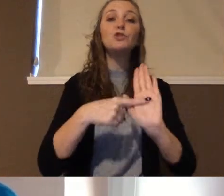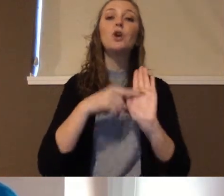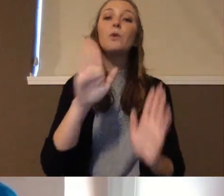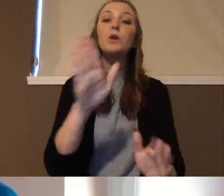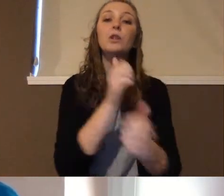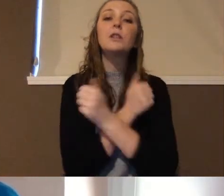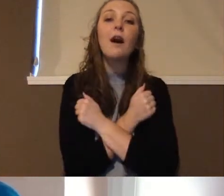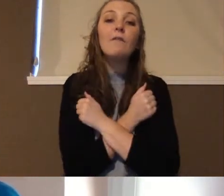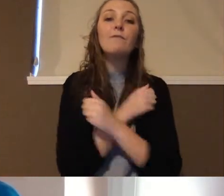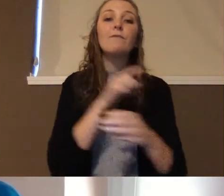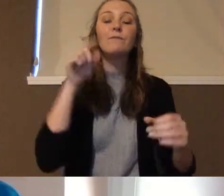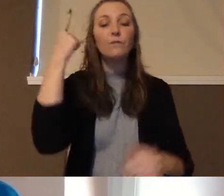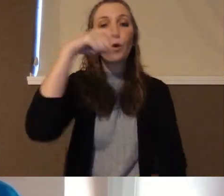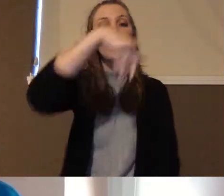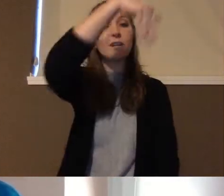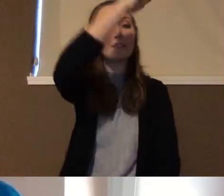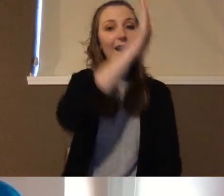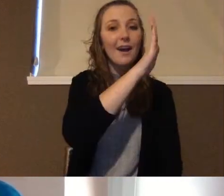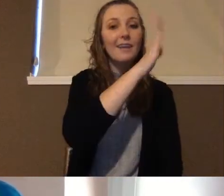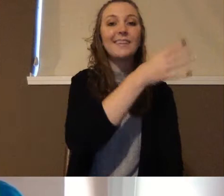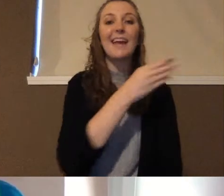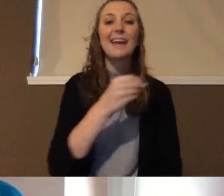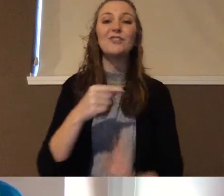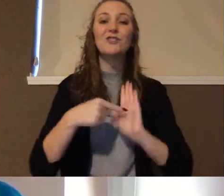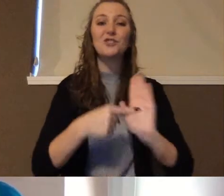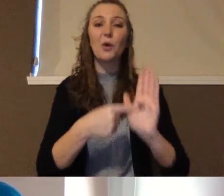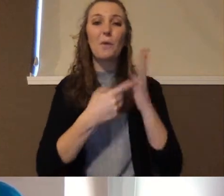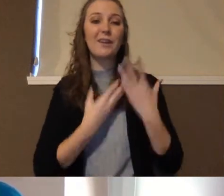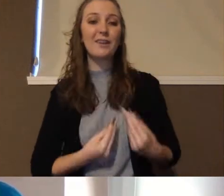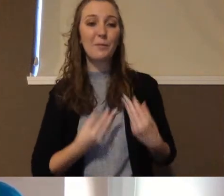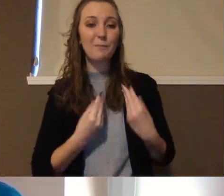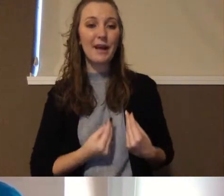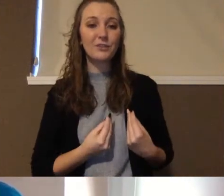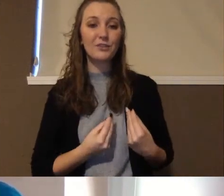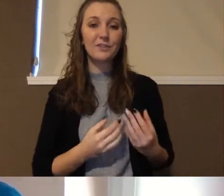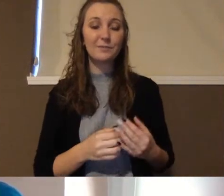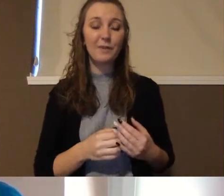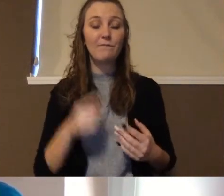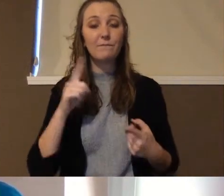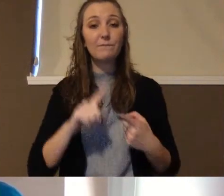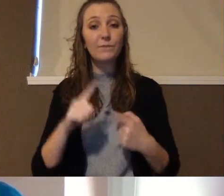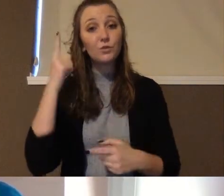showing compassion to everyone.